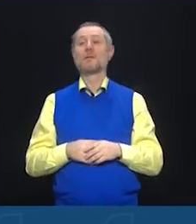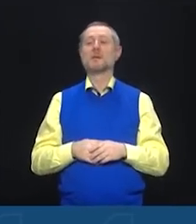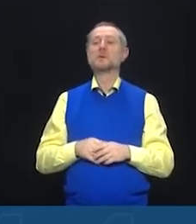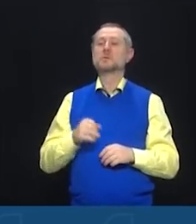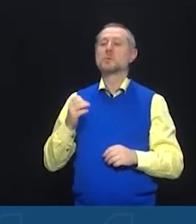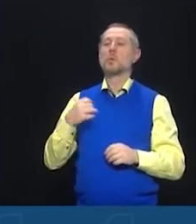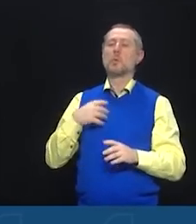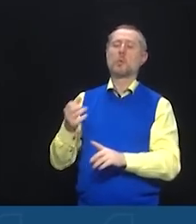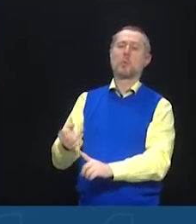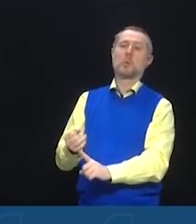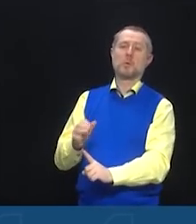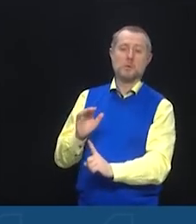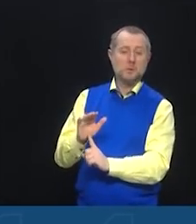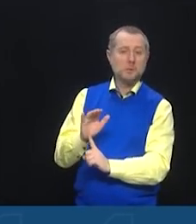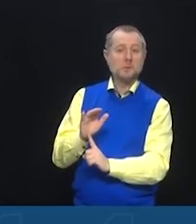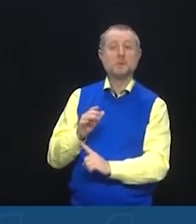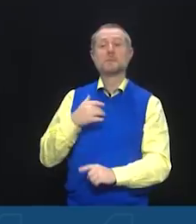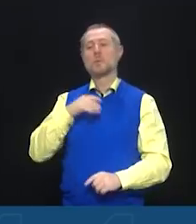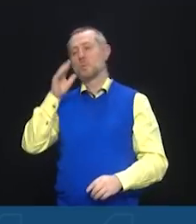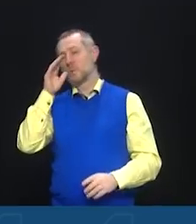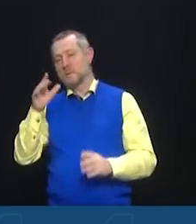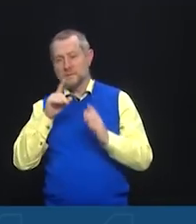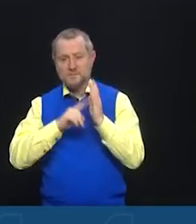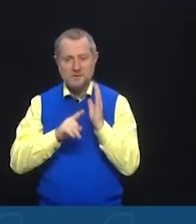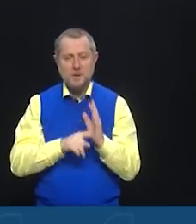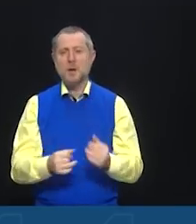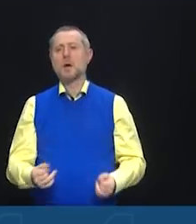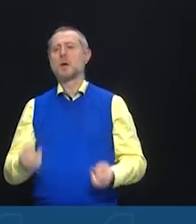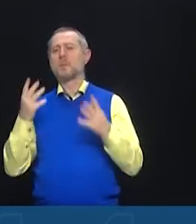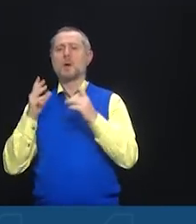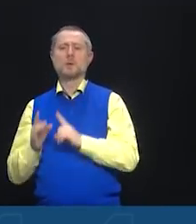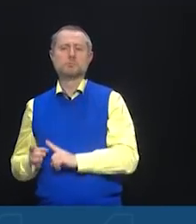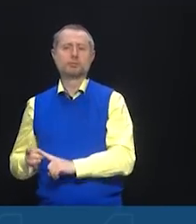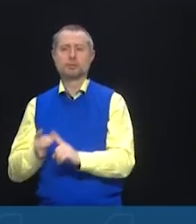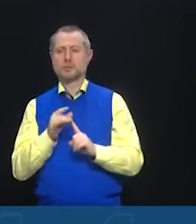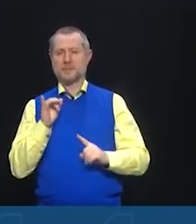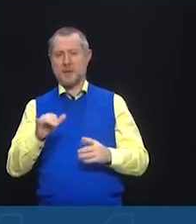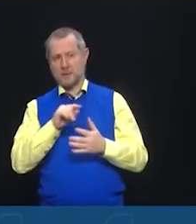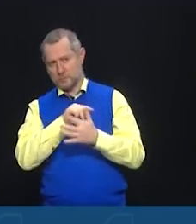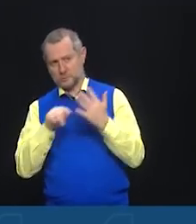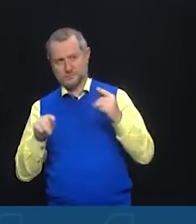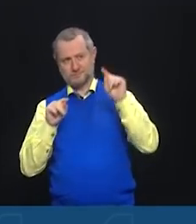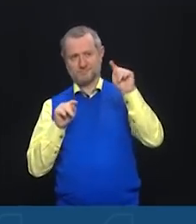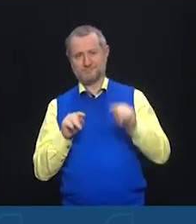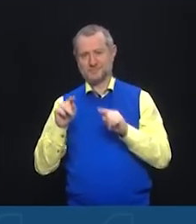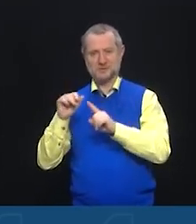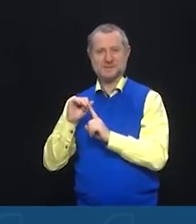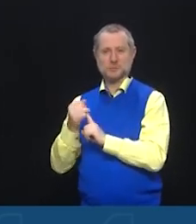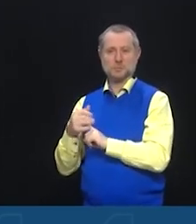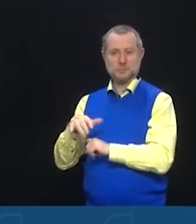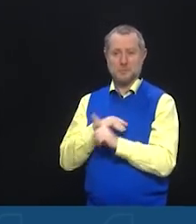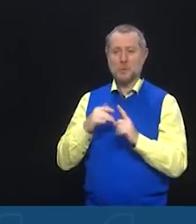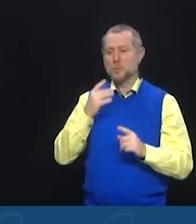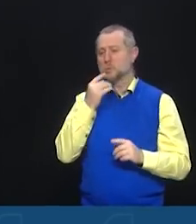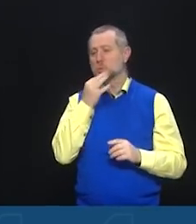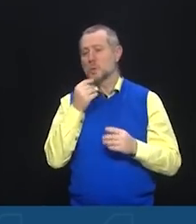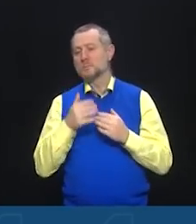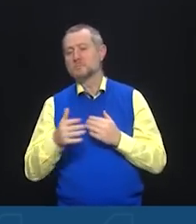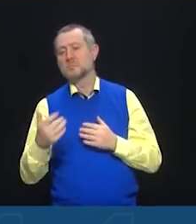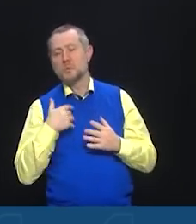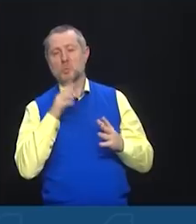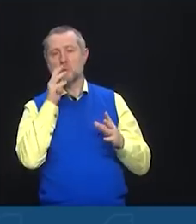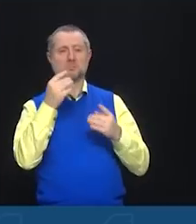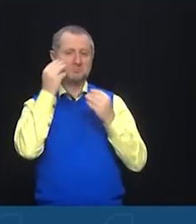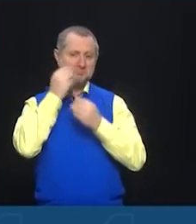that I've called for a review of our cases in these specific settings. And within a short time, we'll have an analysis of whether or not,